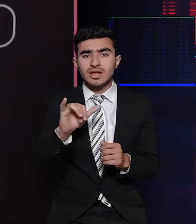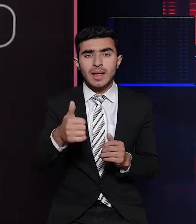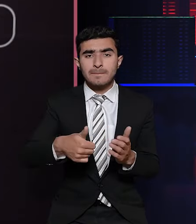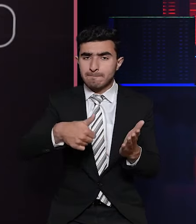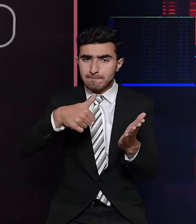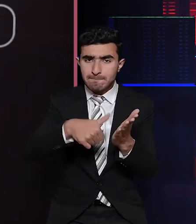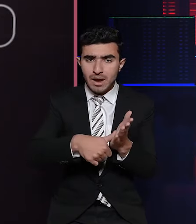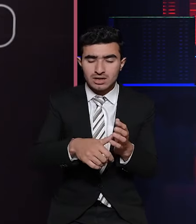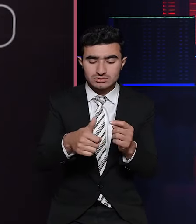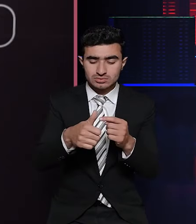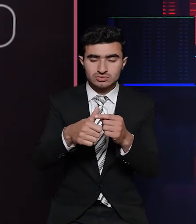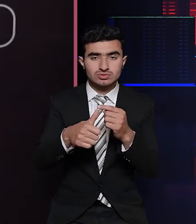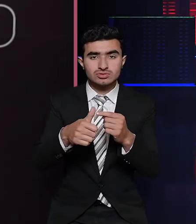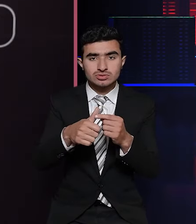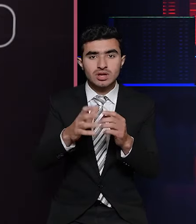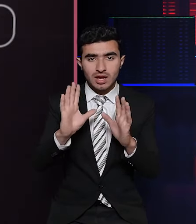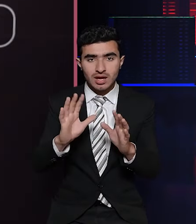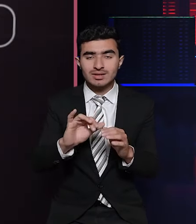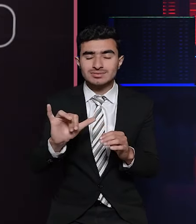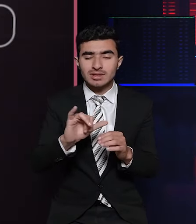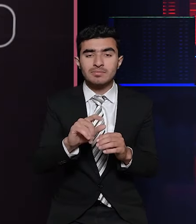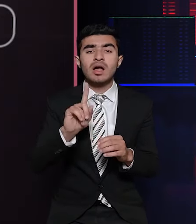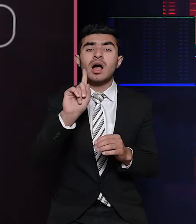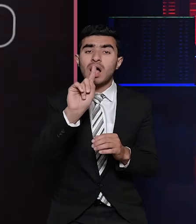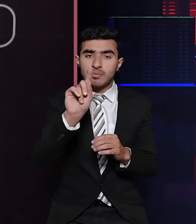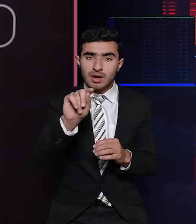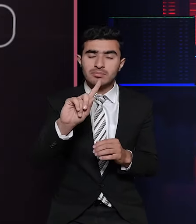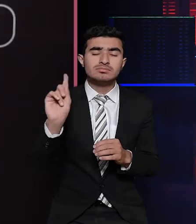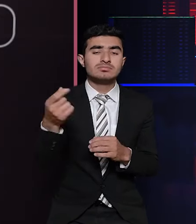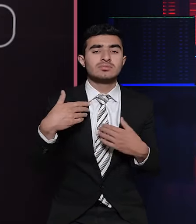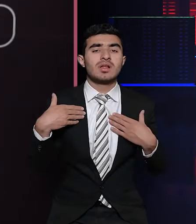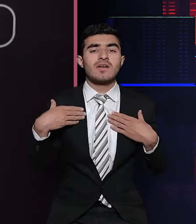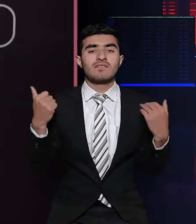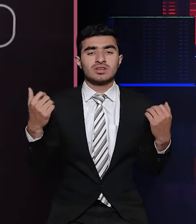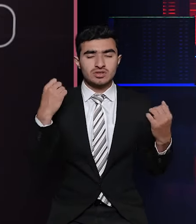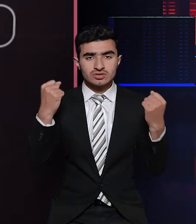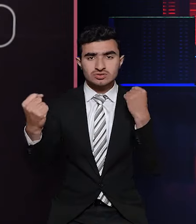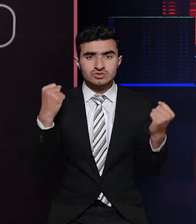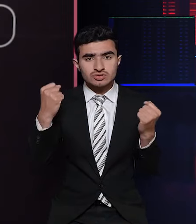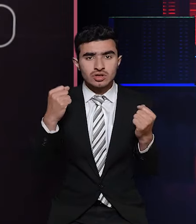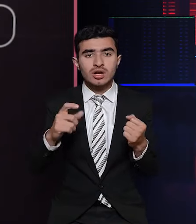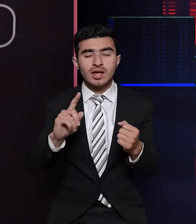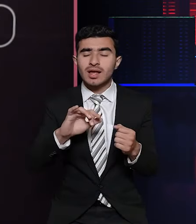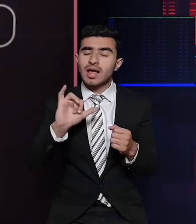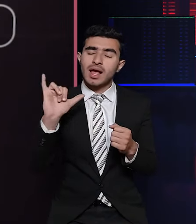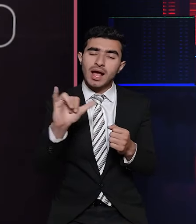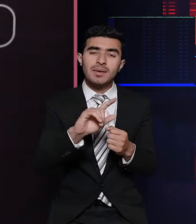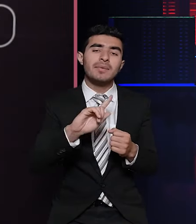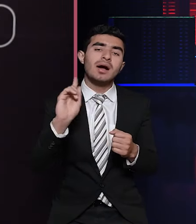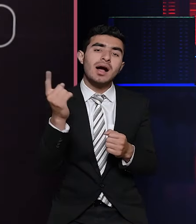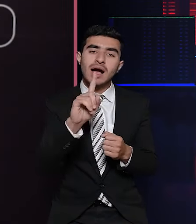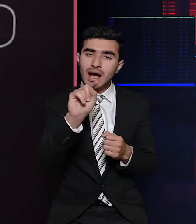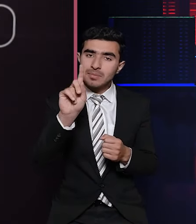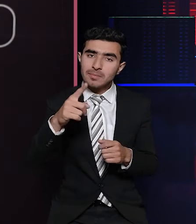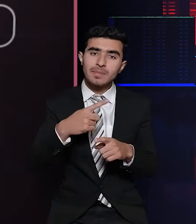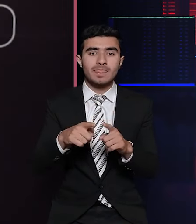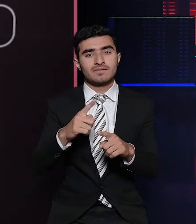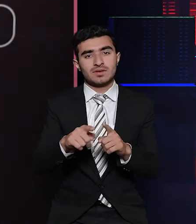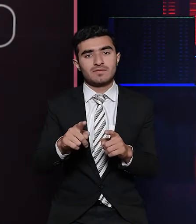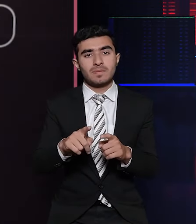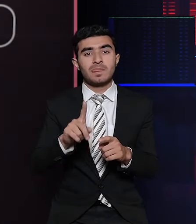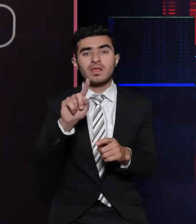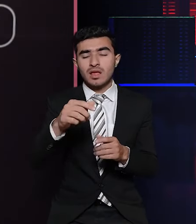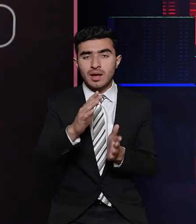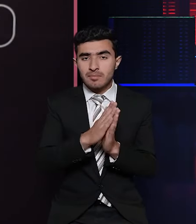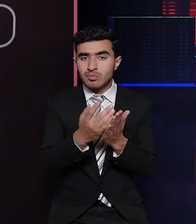your hands, your fitness journey is unique to yourself. Full of practical tips, this book serves as a guide for you to